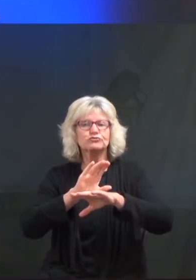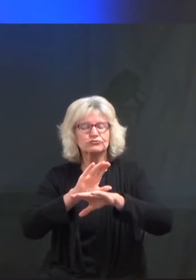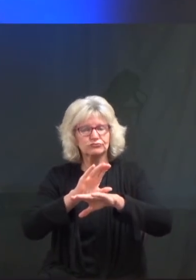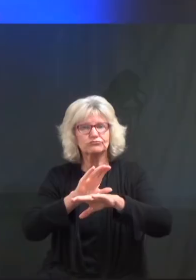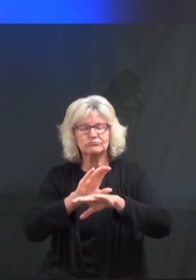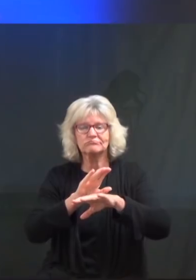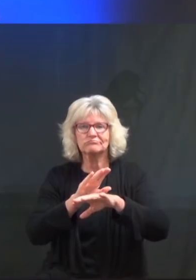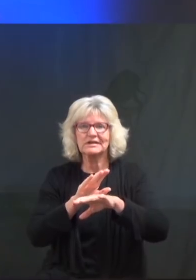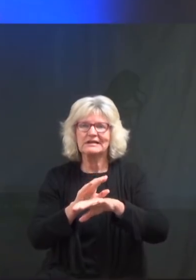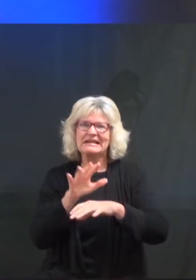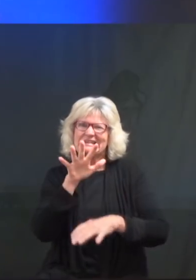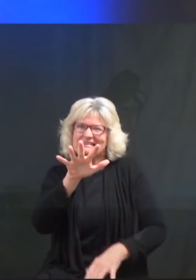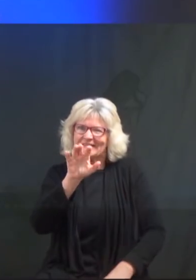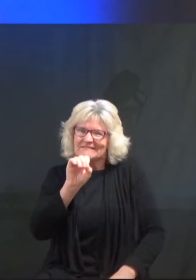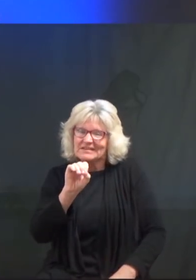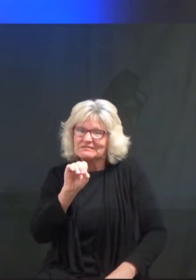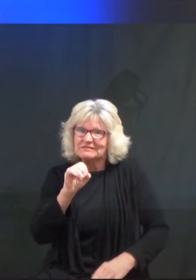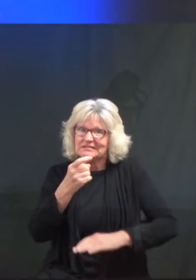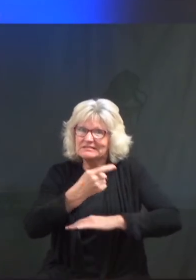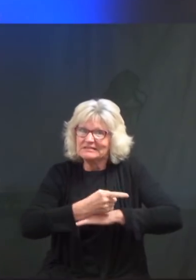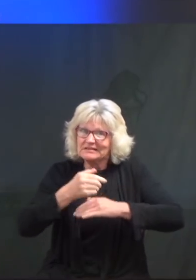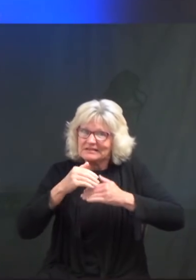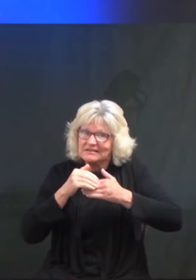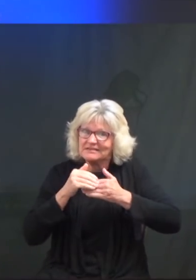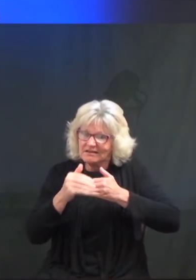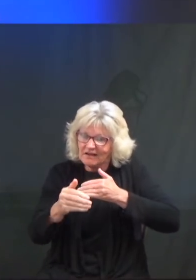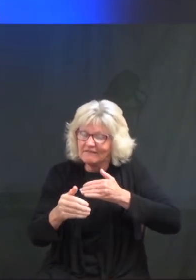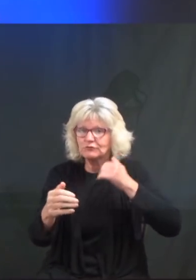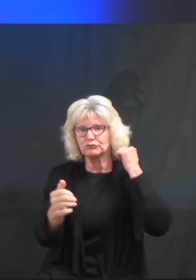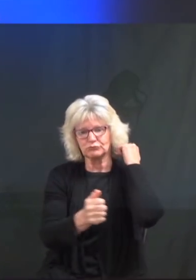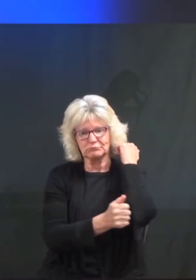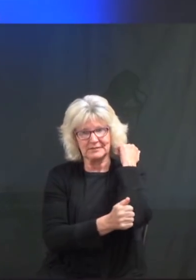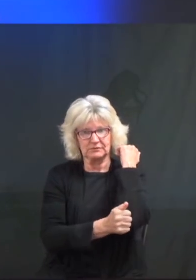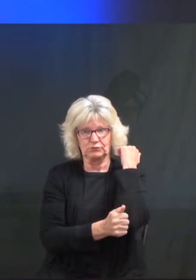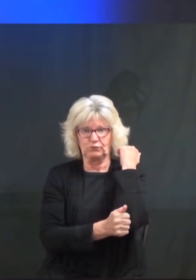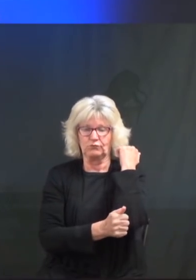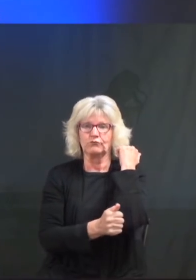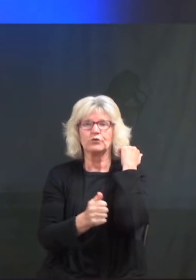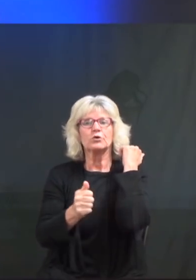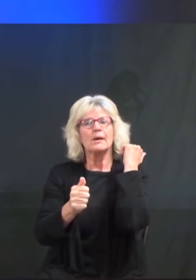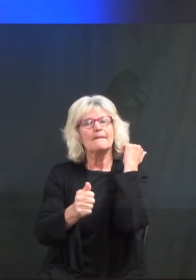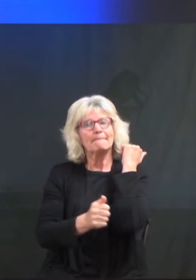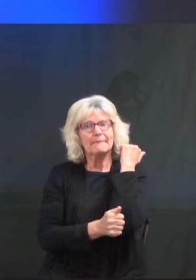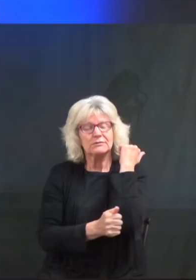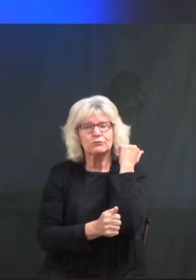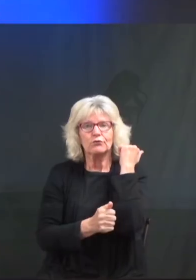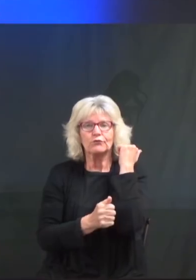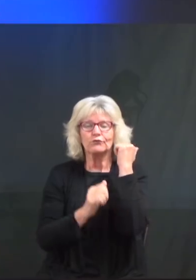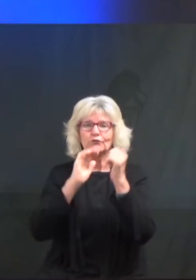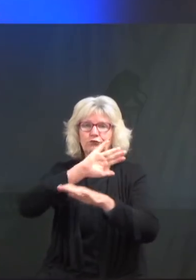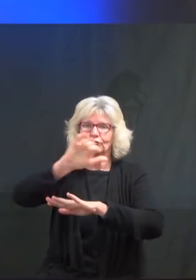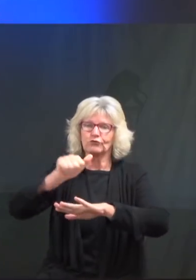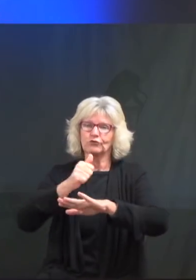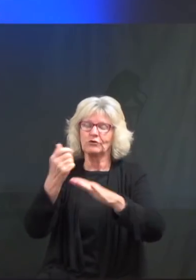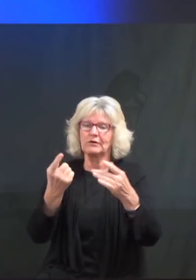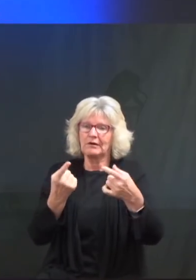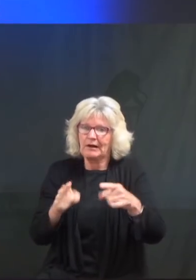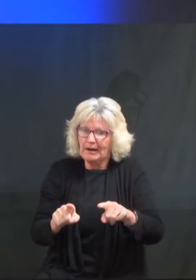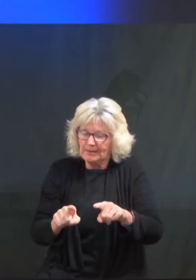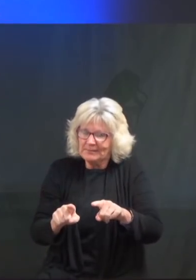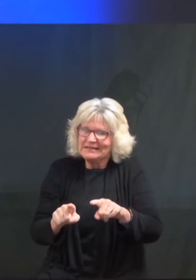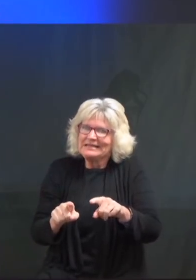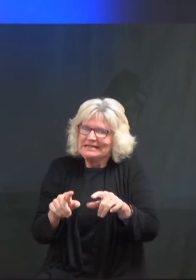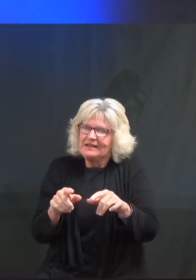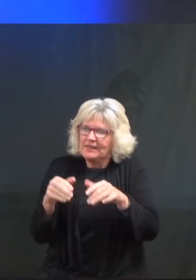is 50 days after Passover. So if you count when Passover took place this year, today